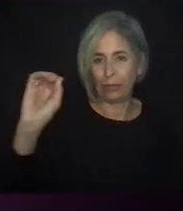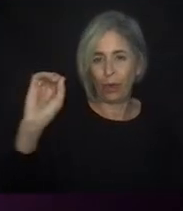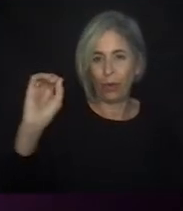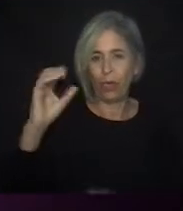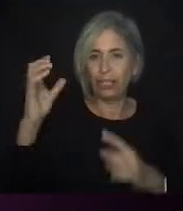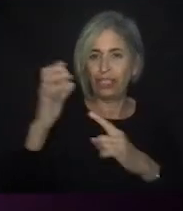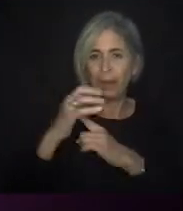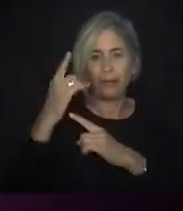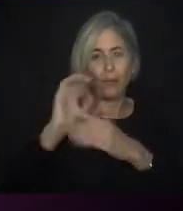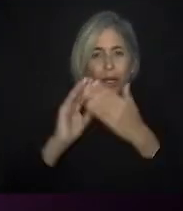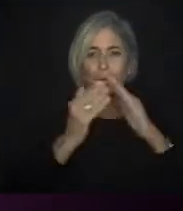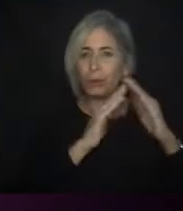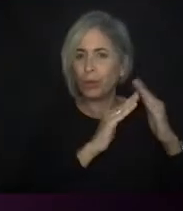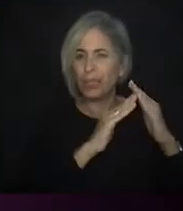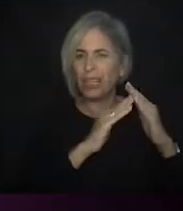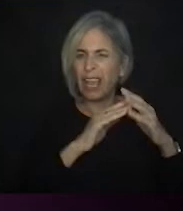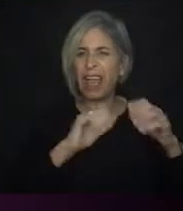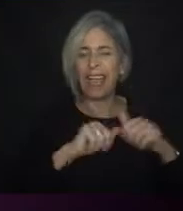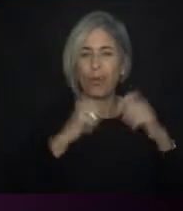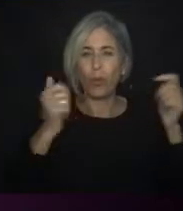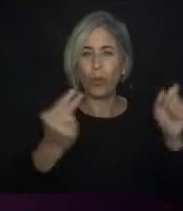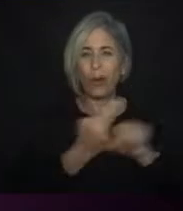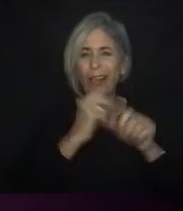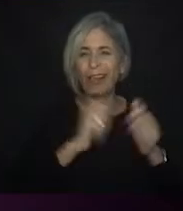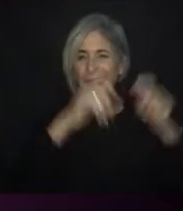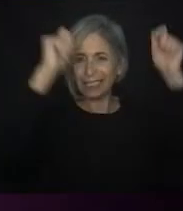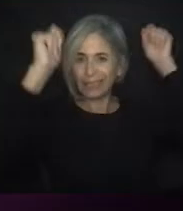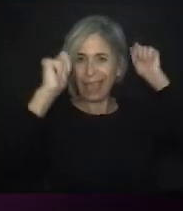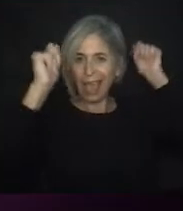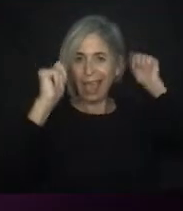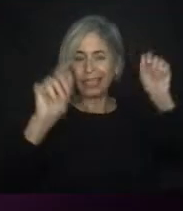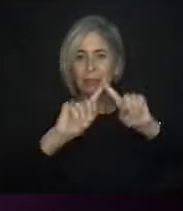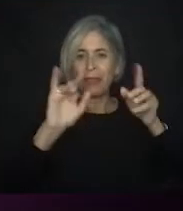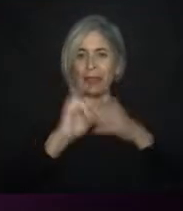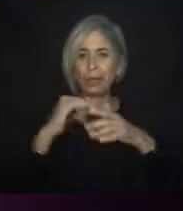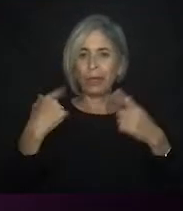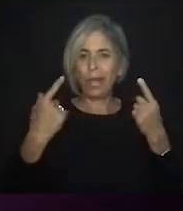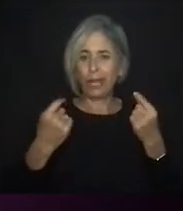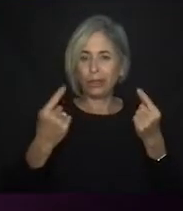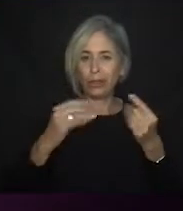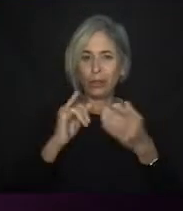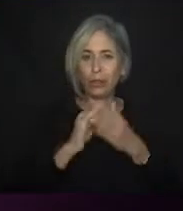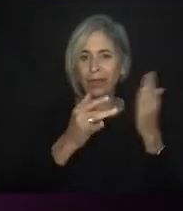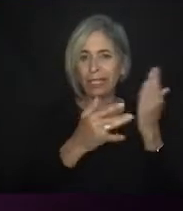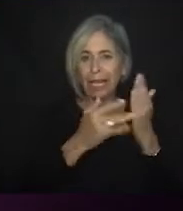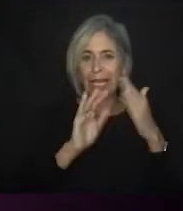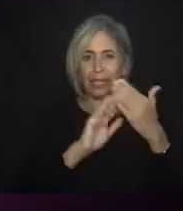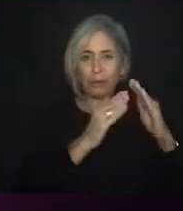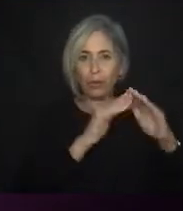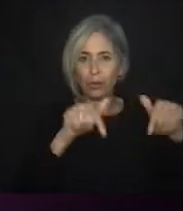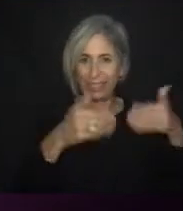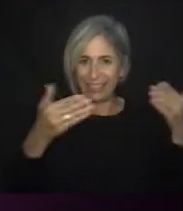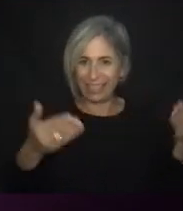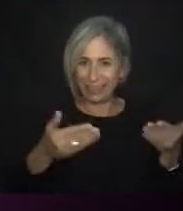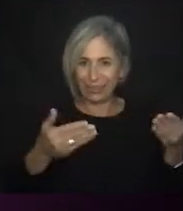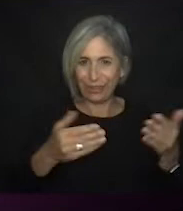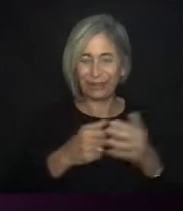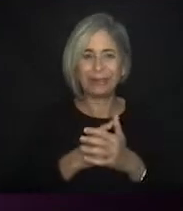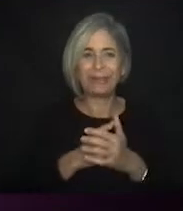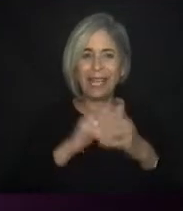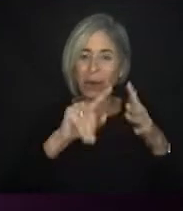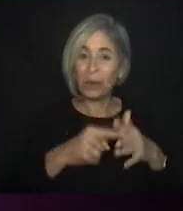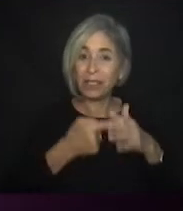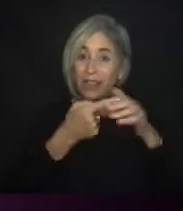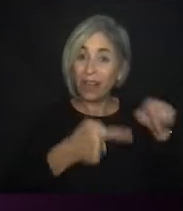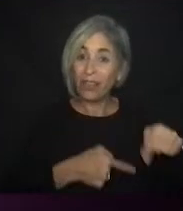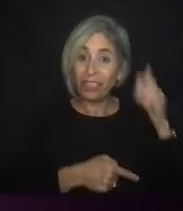of community. I'm a whole lot of other things, but those are the things that I do in the realm of our tech community here. So I want to